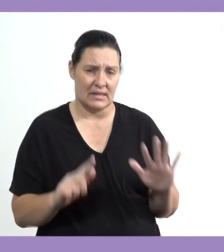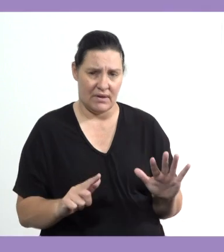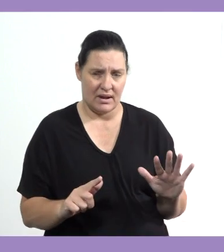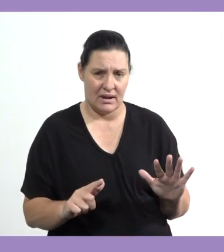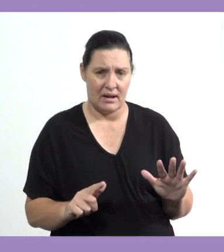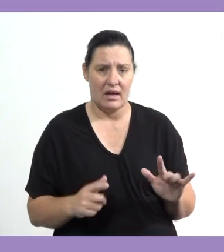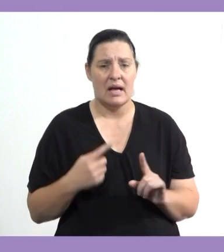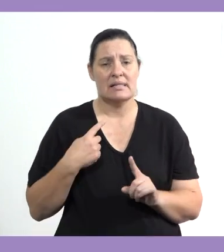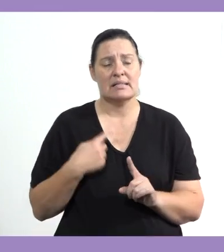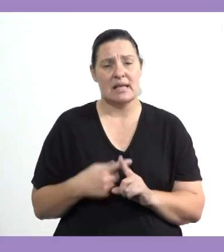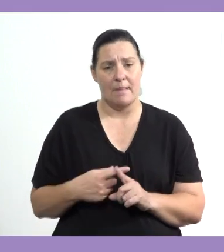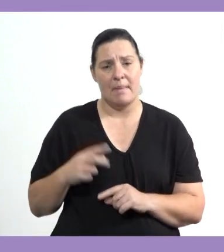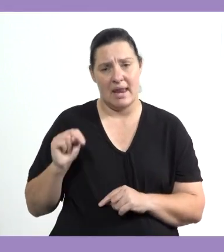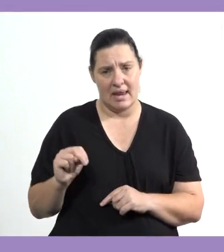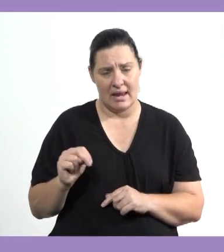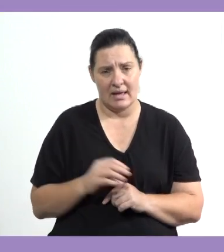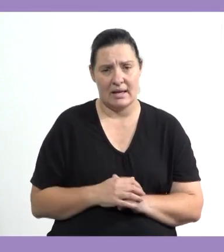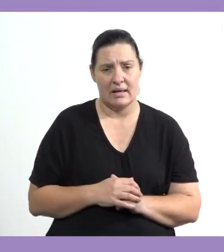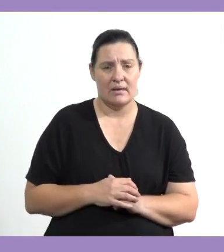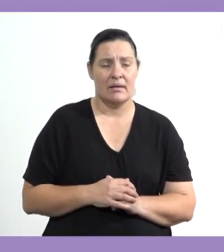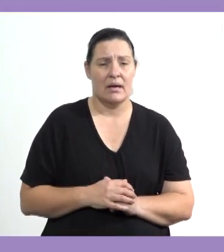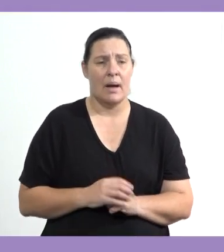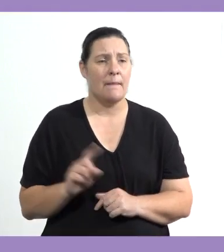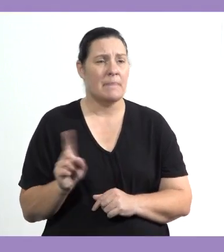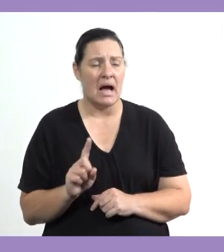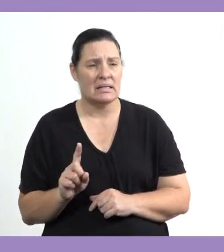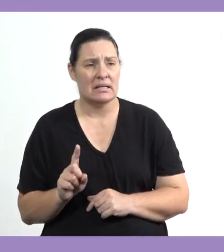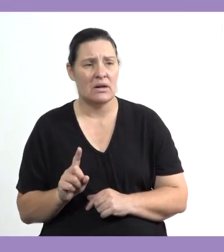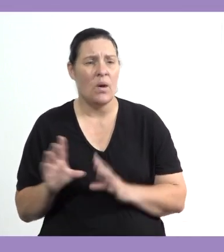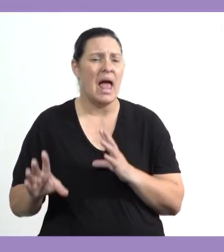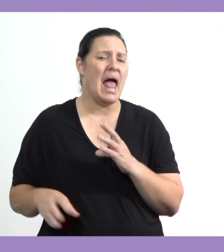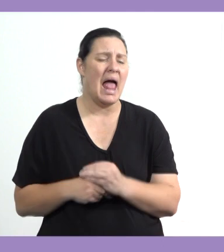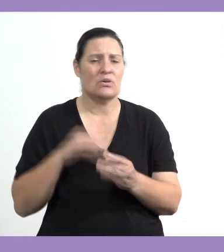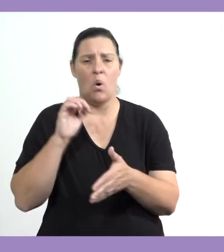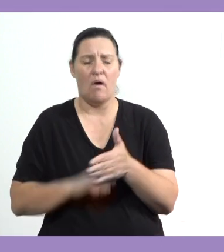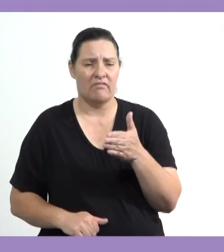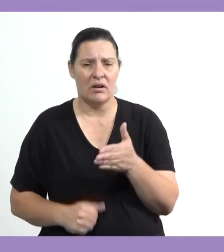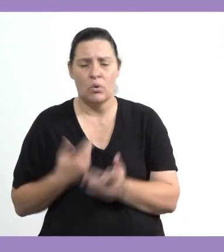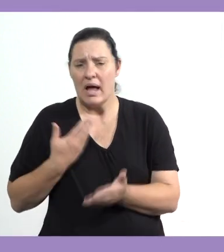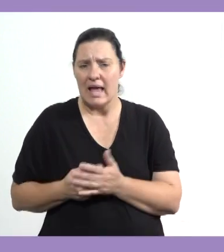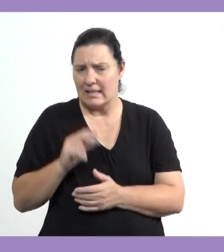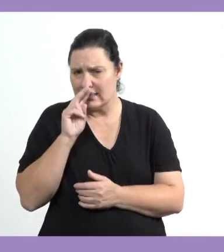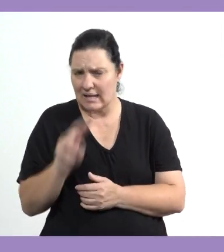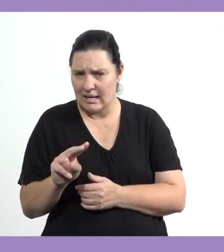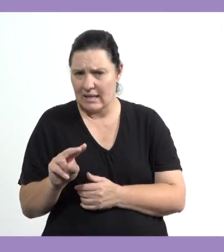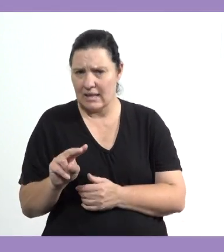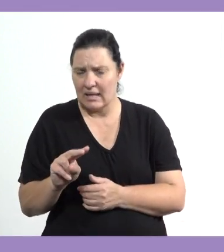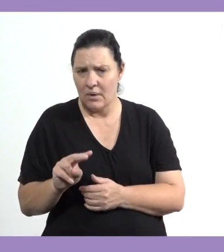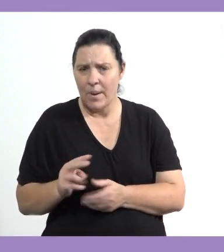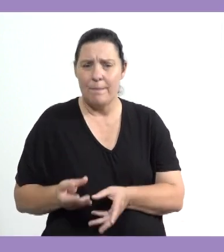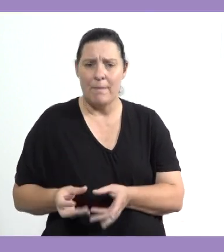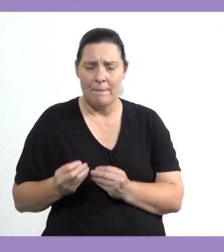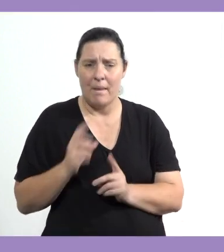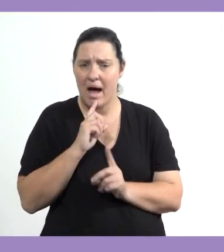7, and we are going to multiply that by N. But then now, what number must we add or subtract so that we can get